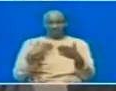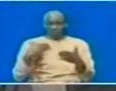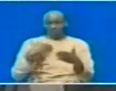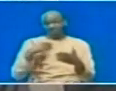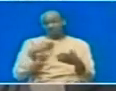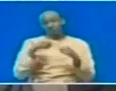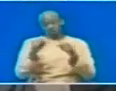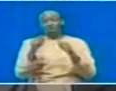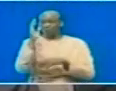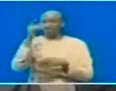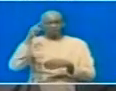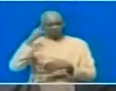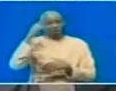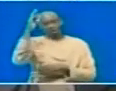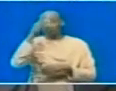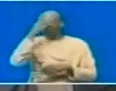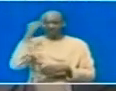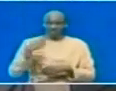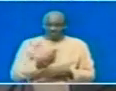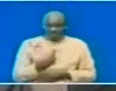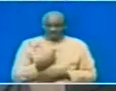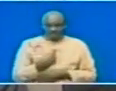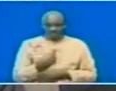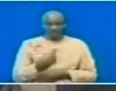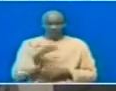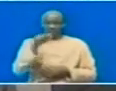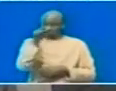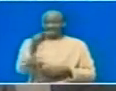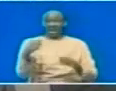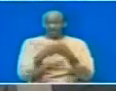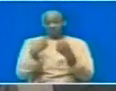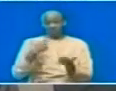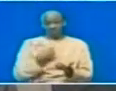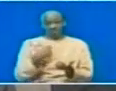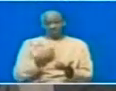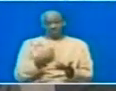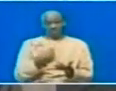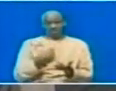maybe God has forgotten me and I have problems, but since that scenario happened to me,